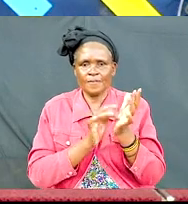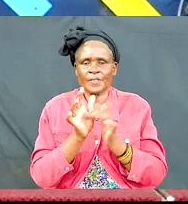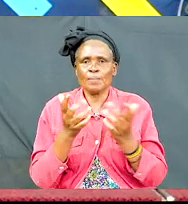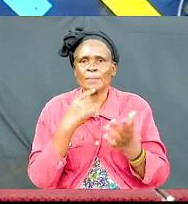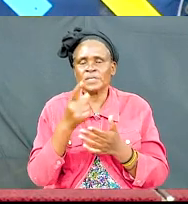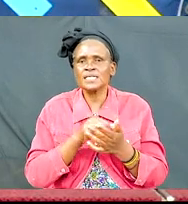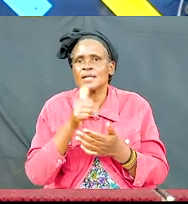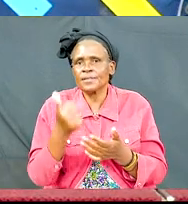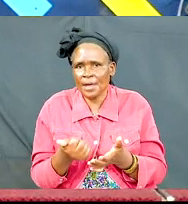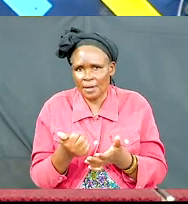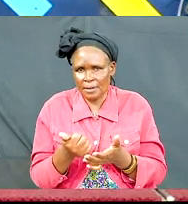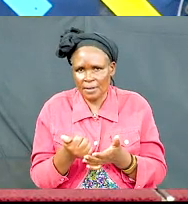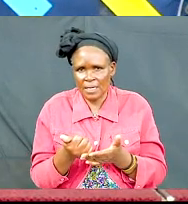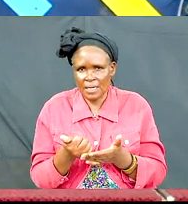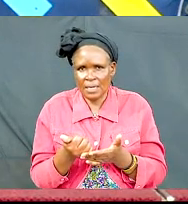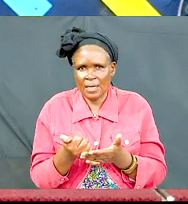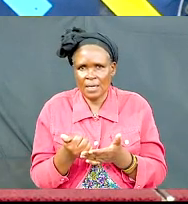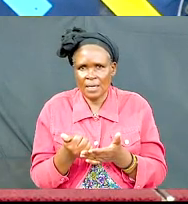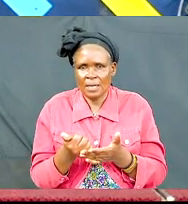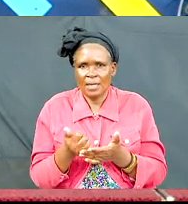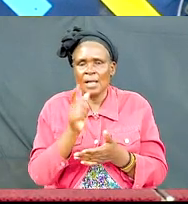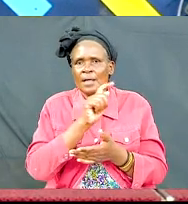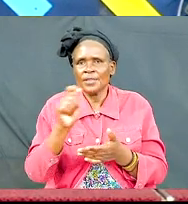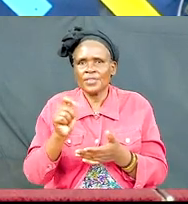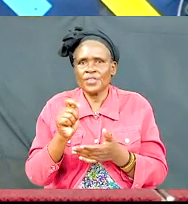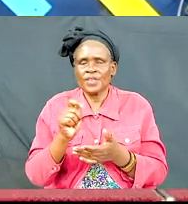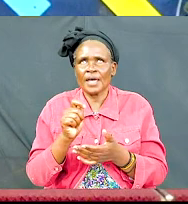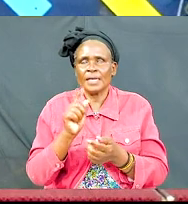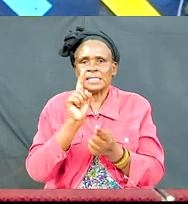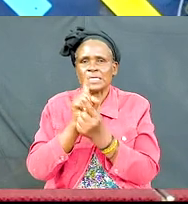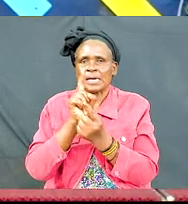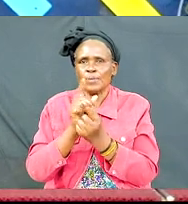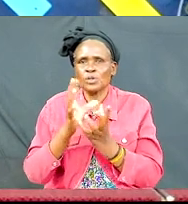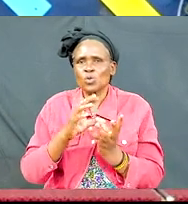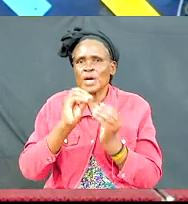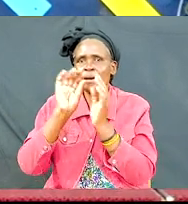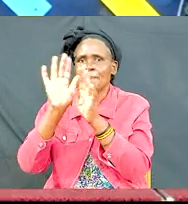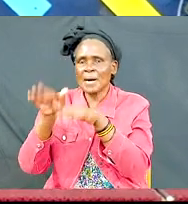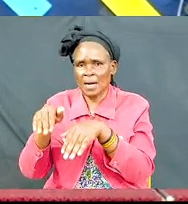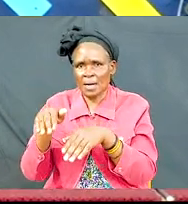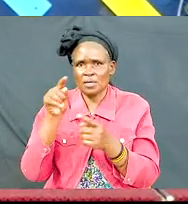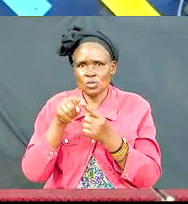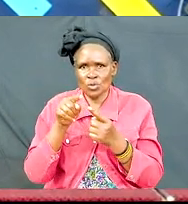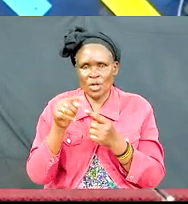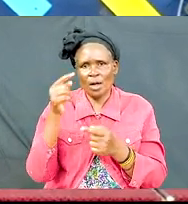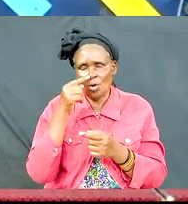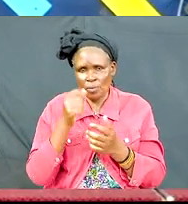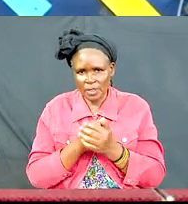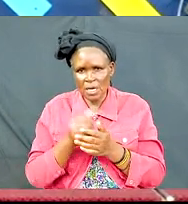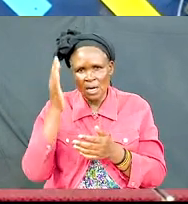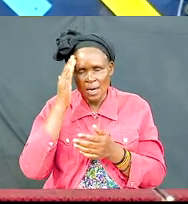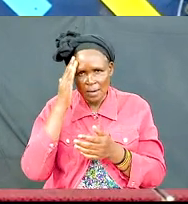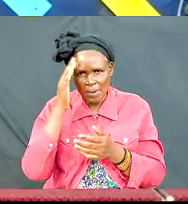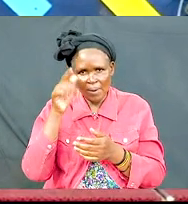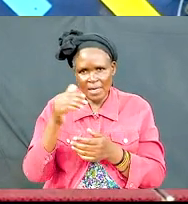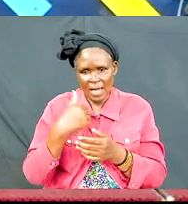then the disciples went back to their homes. Remember that